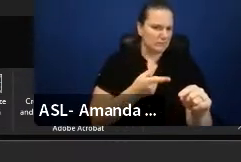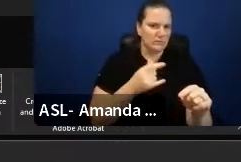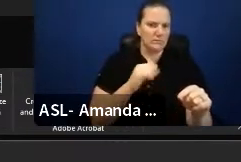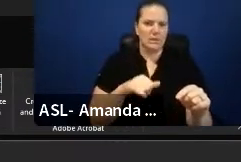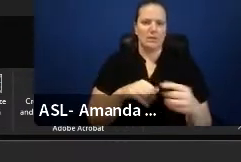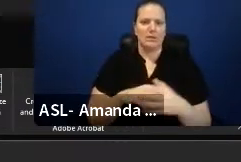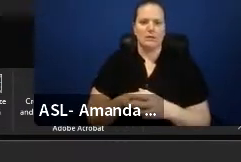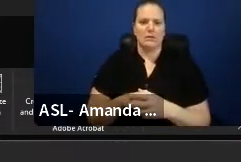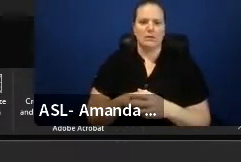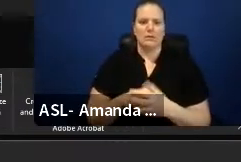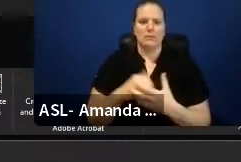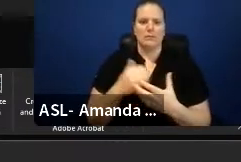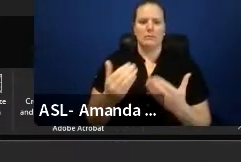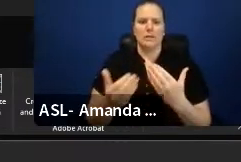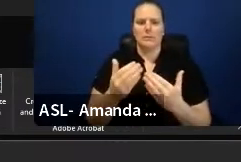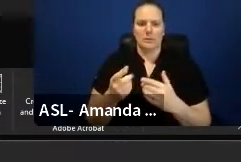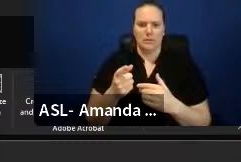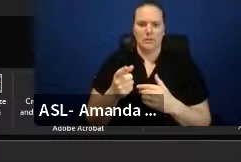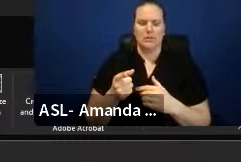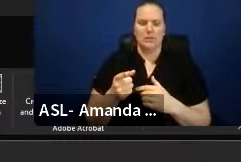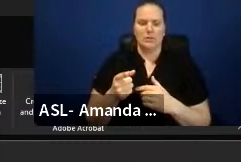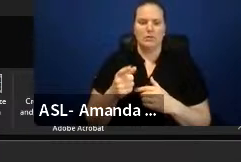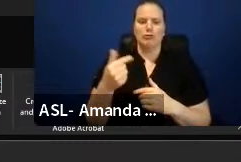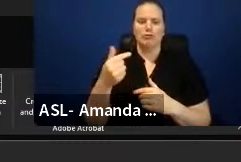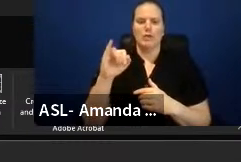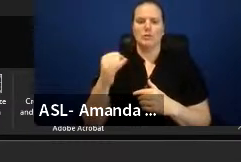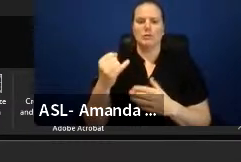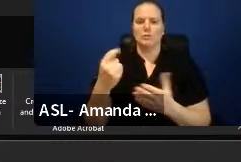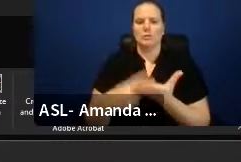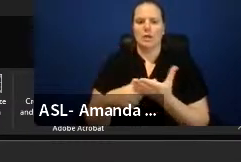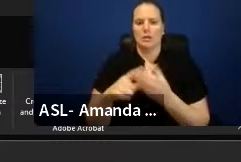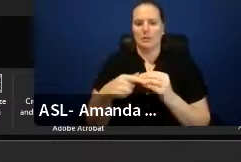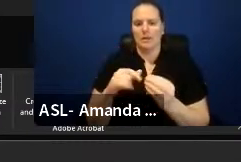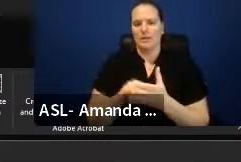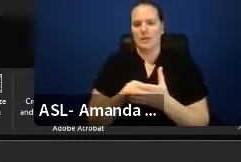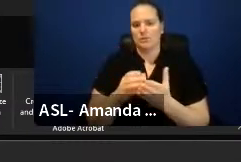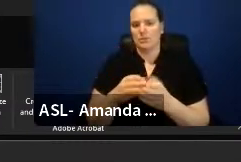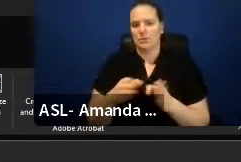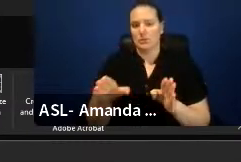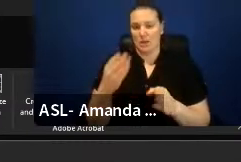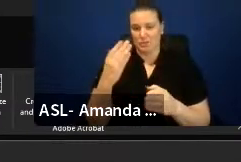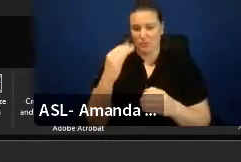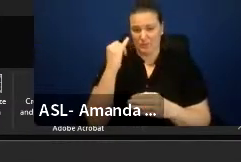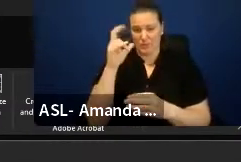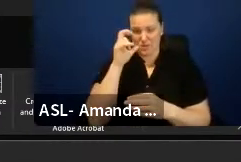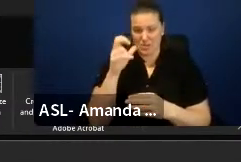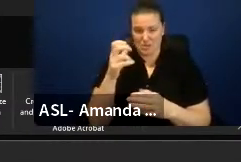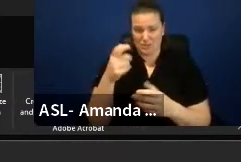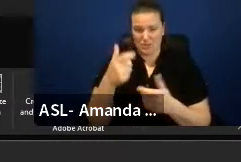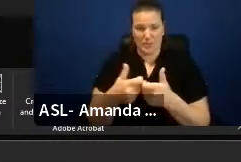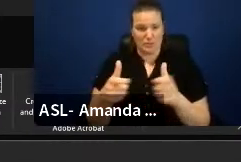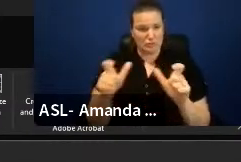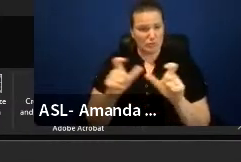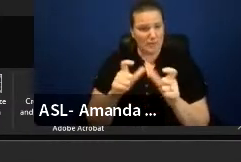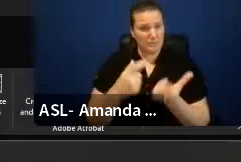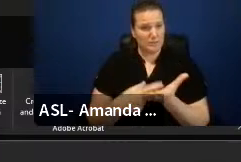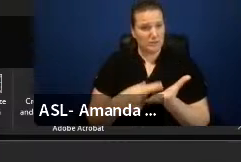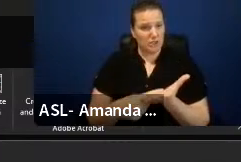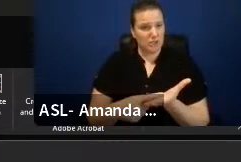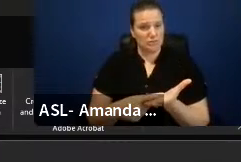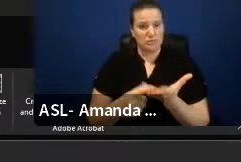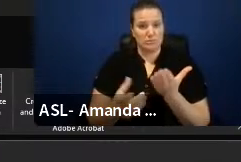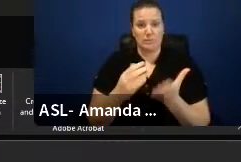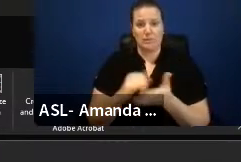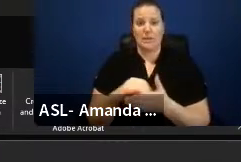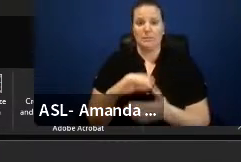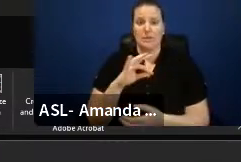extensive coordination we have with tribes generally, which I don't know that you were here yet to hear that sort of discussion. And maybe it's